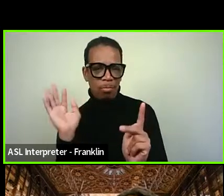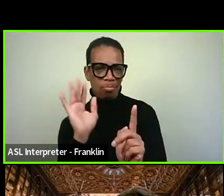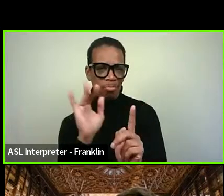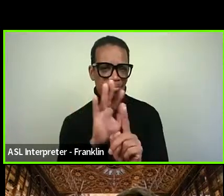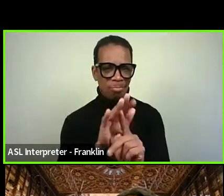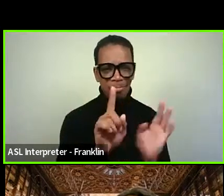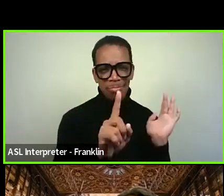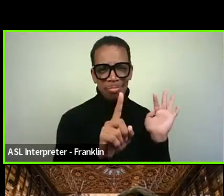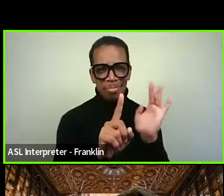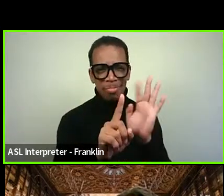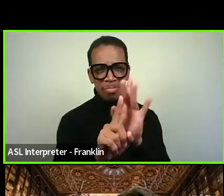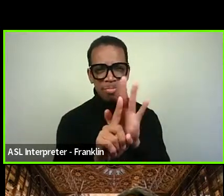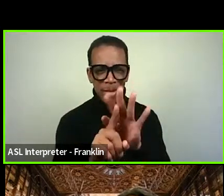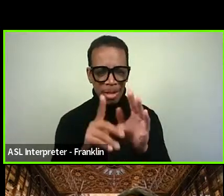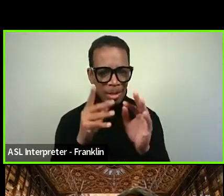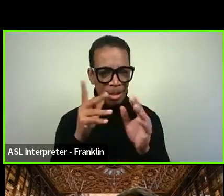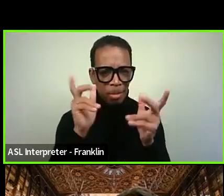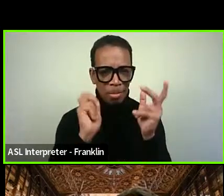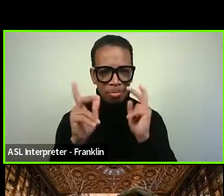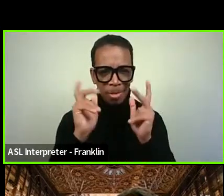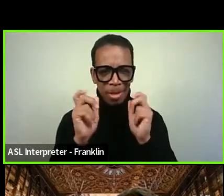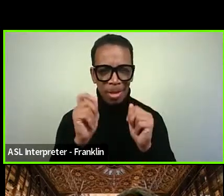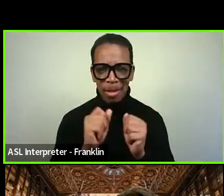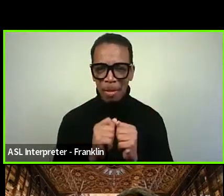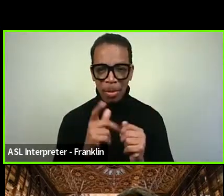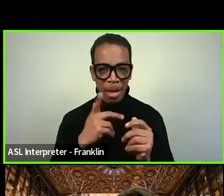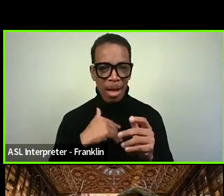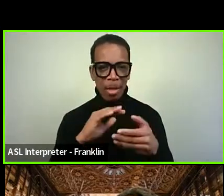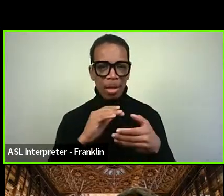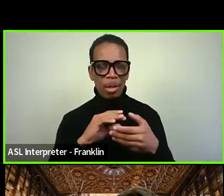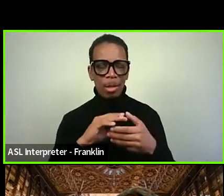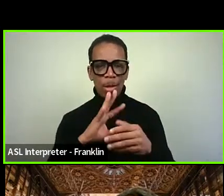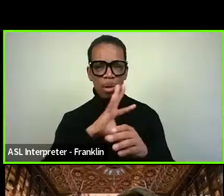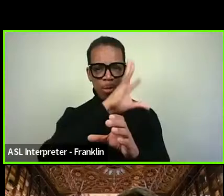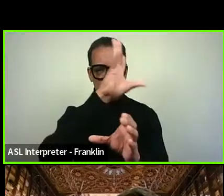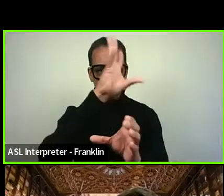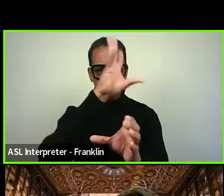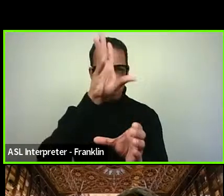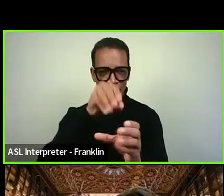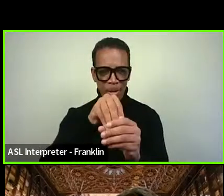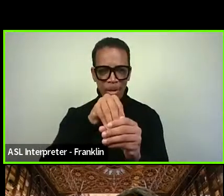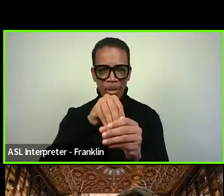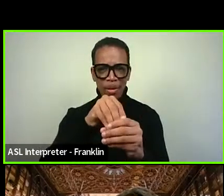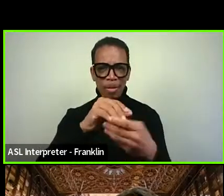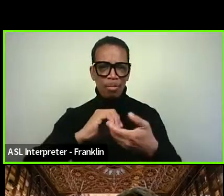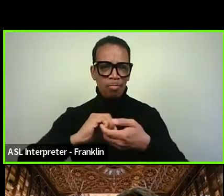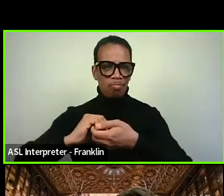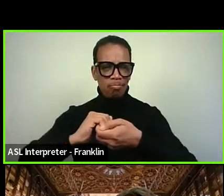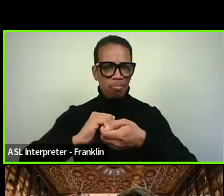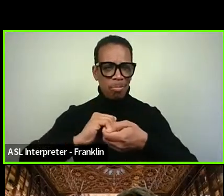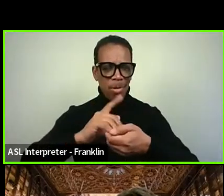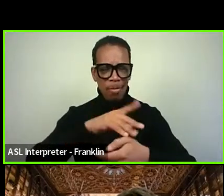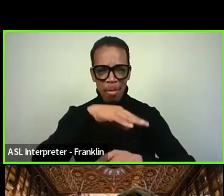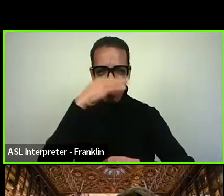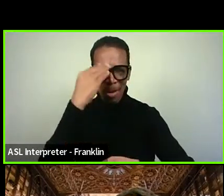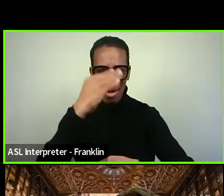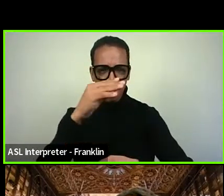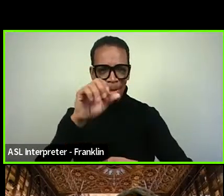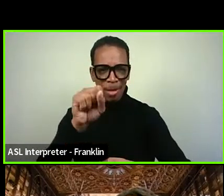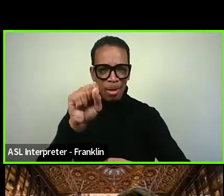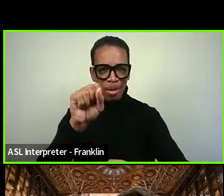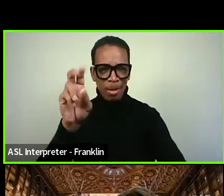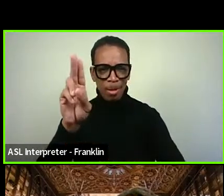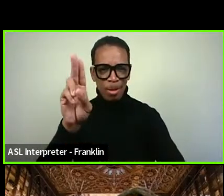voices to be heard. And I think the unification of particularly Black student unions or Black